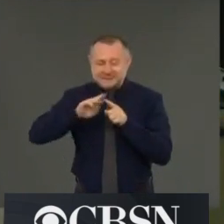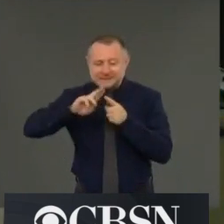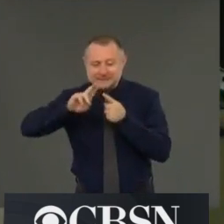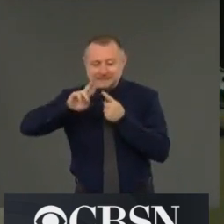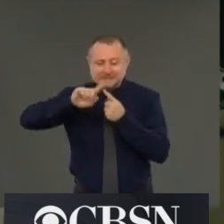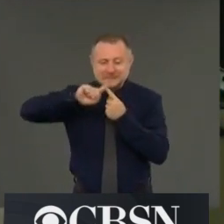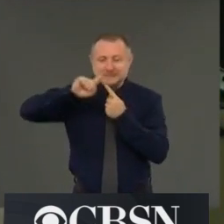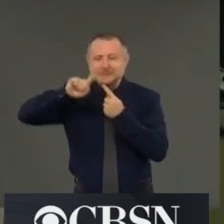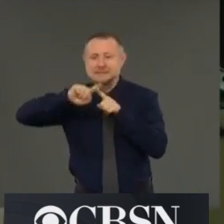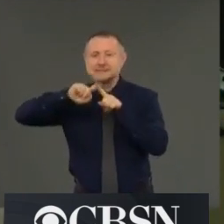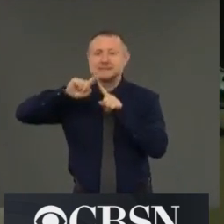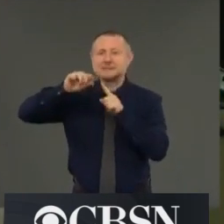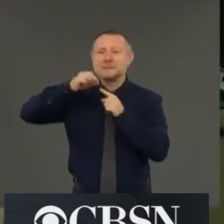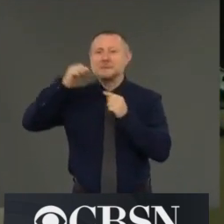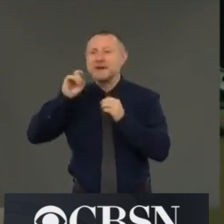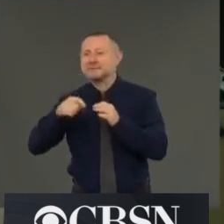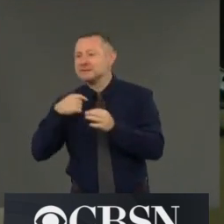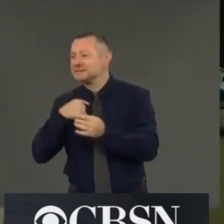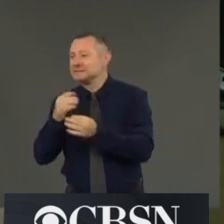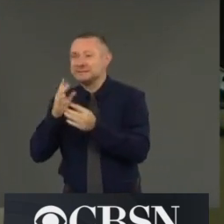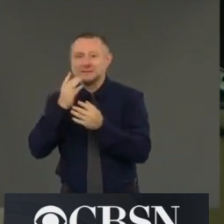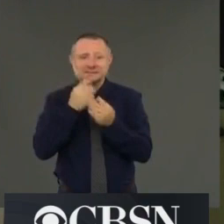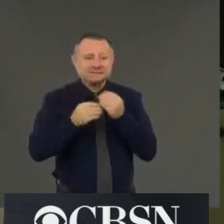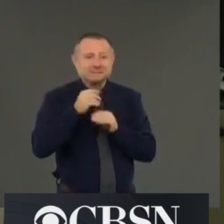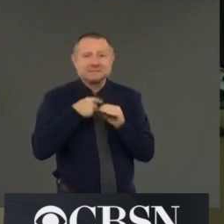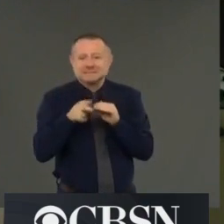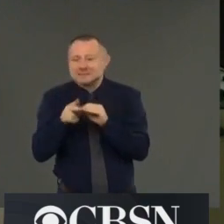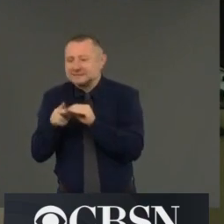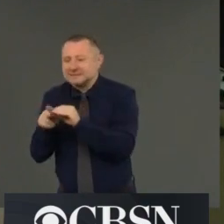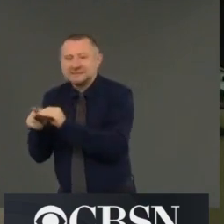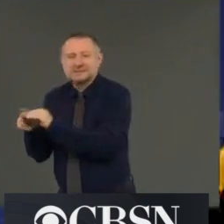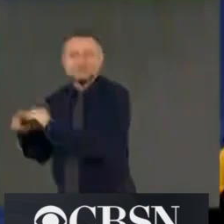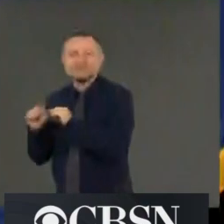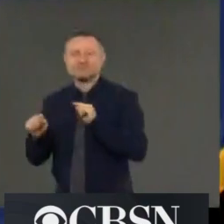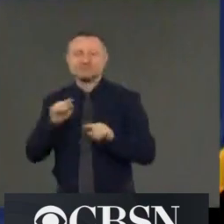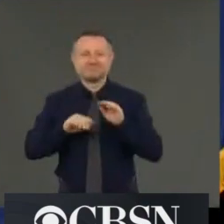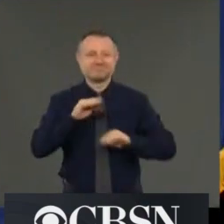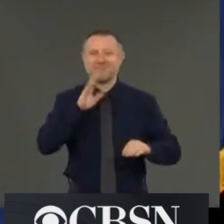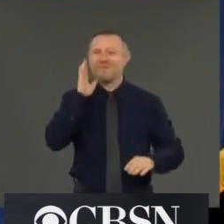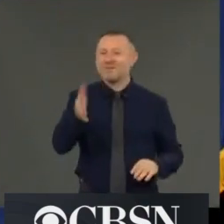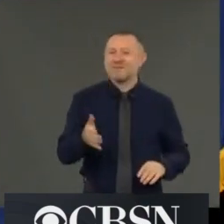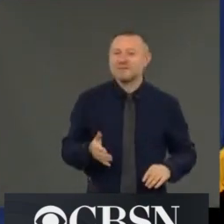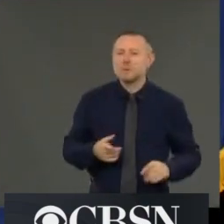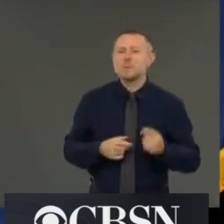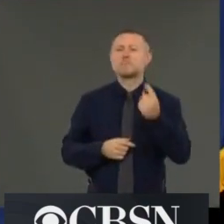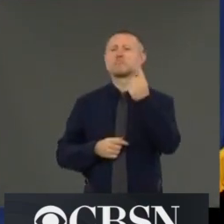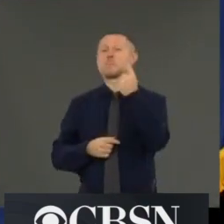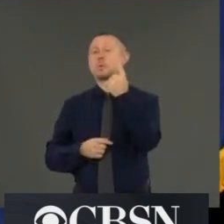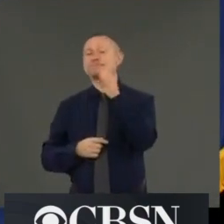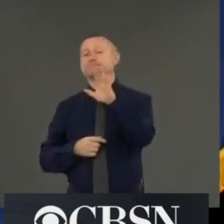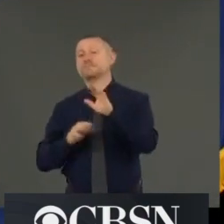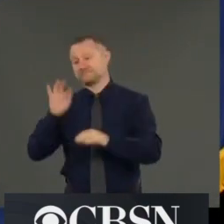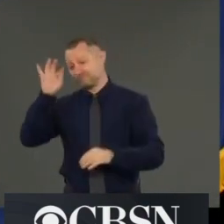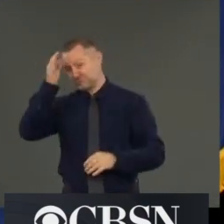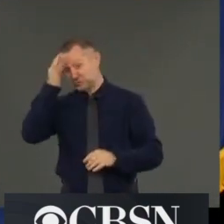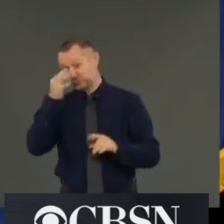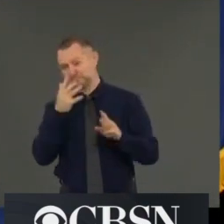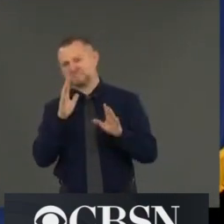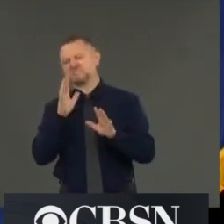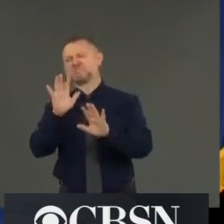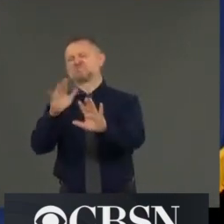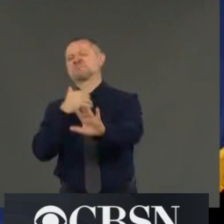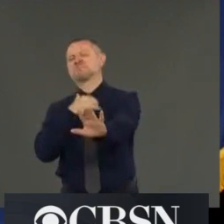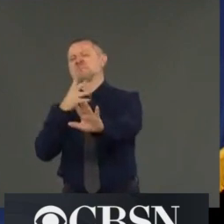though. The federal government, New York, is in a different position